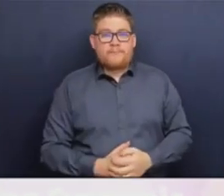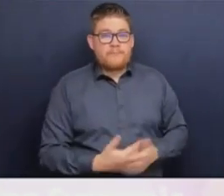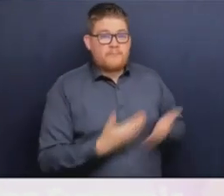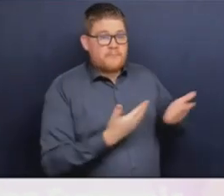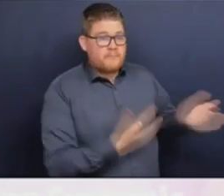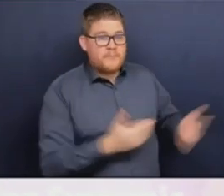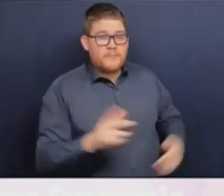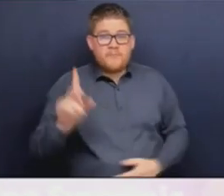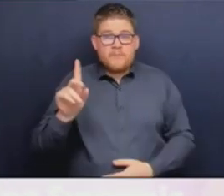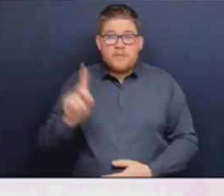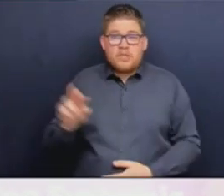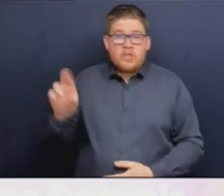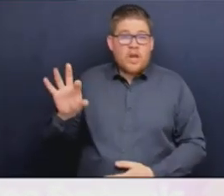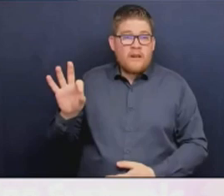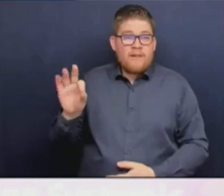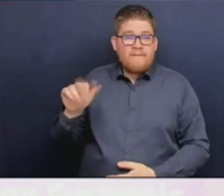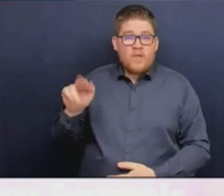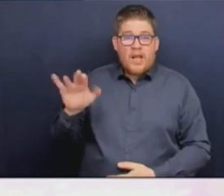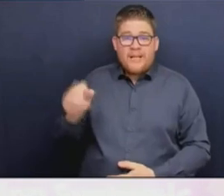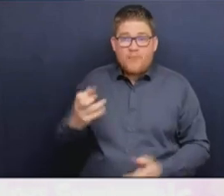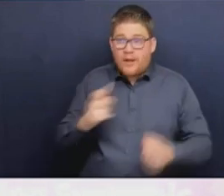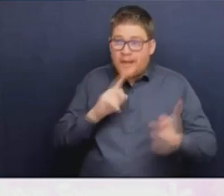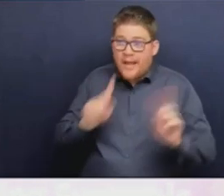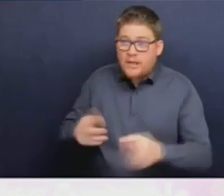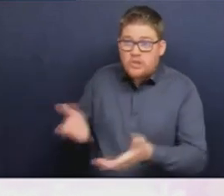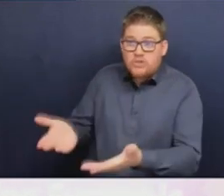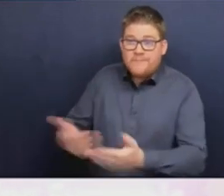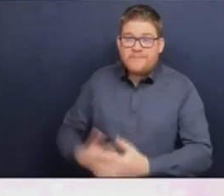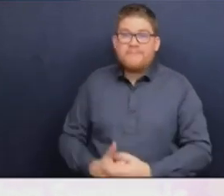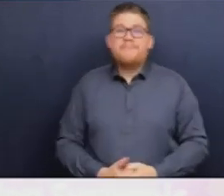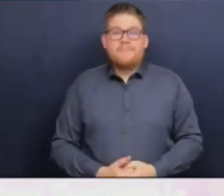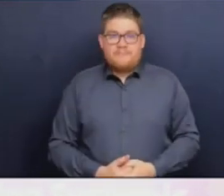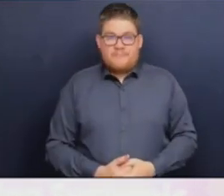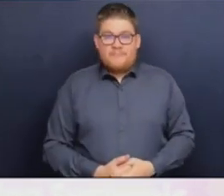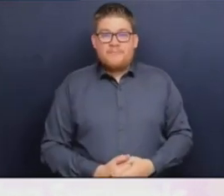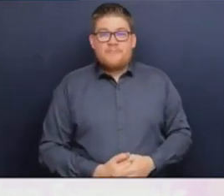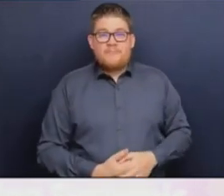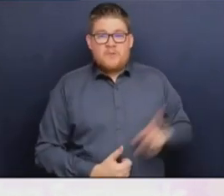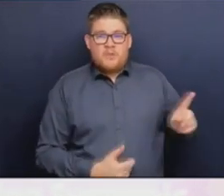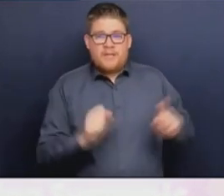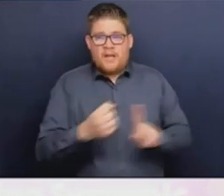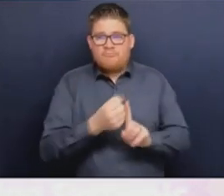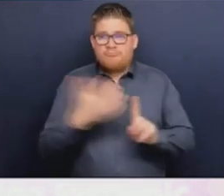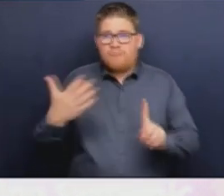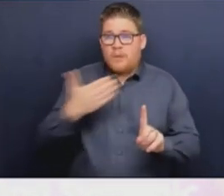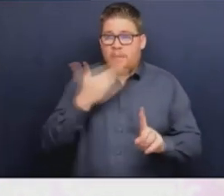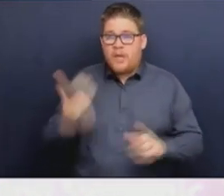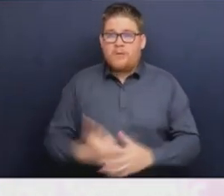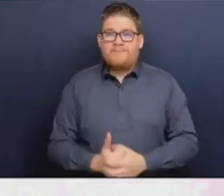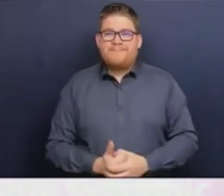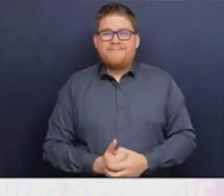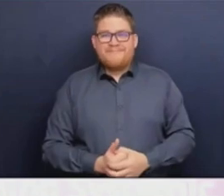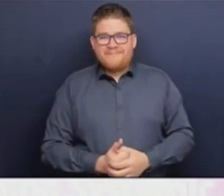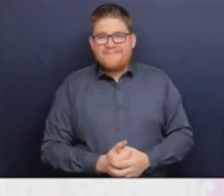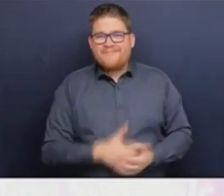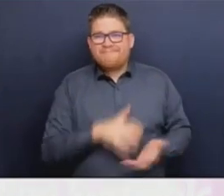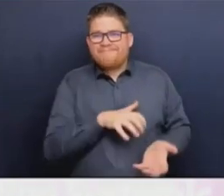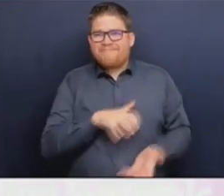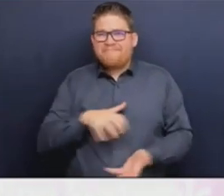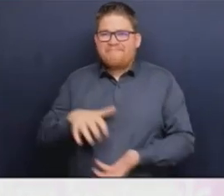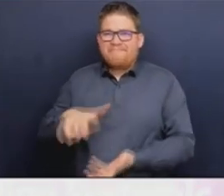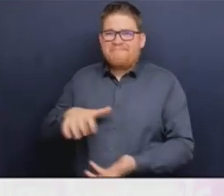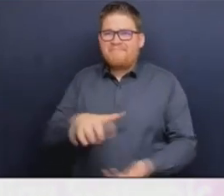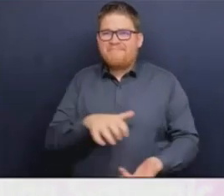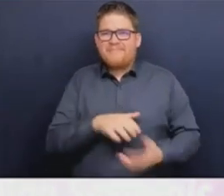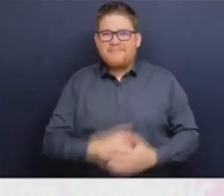You get a much more comprehensive answer from her. Do you want to try and answer that question? Because I think, and I appreciate